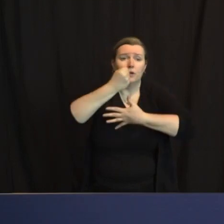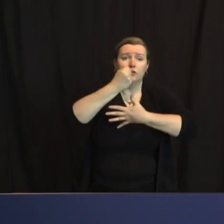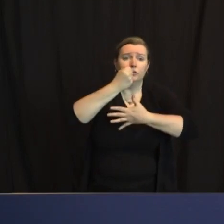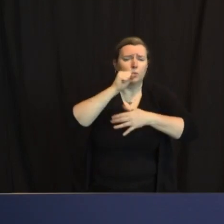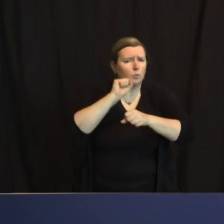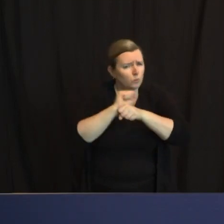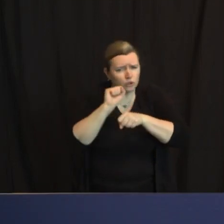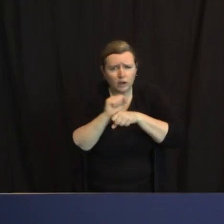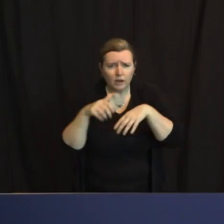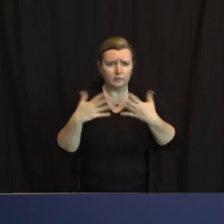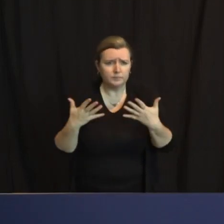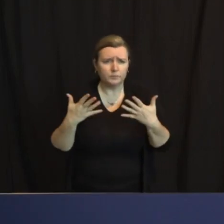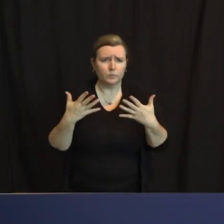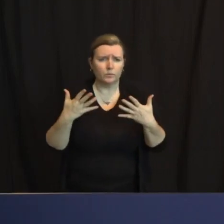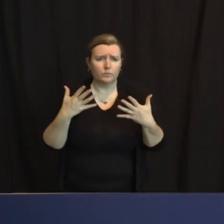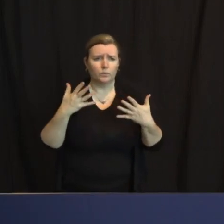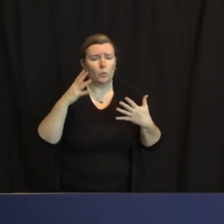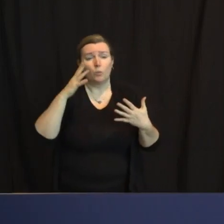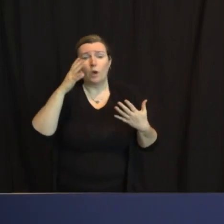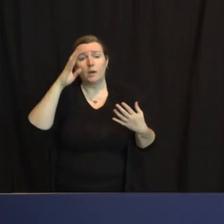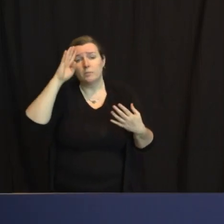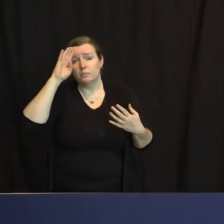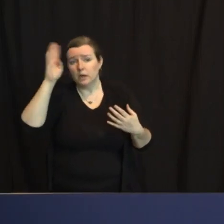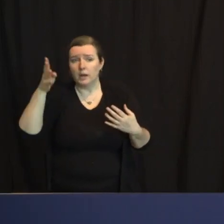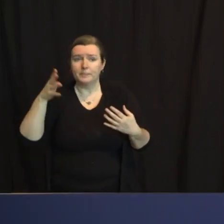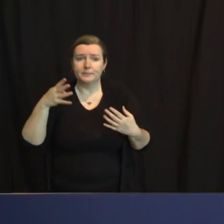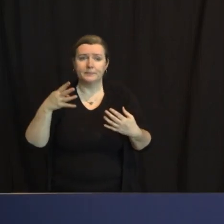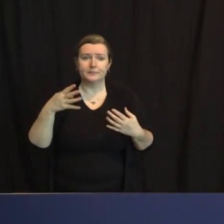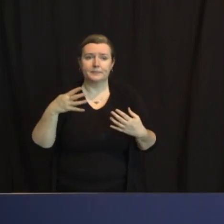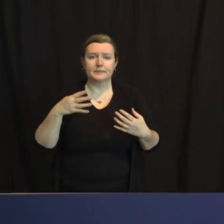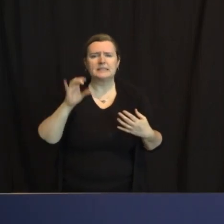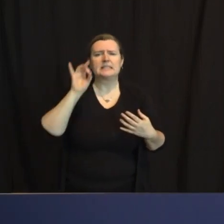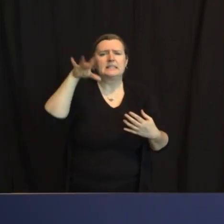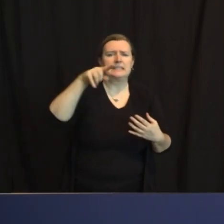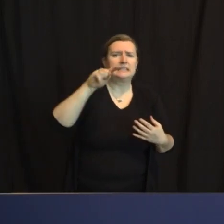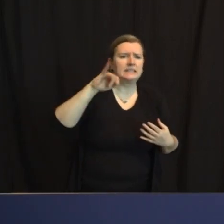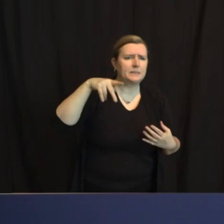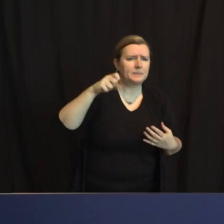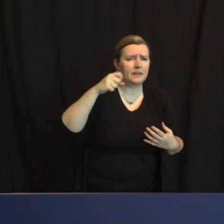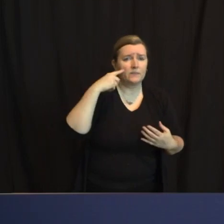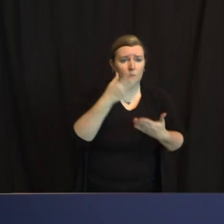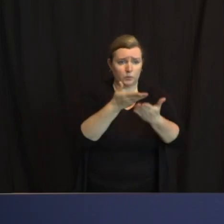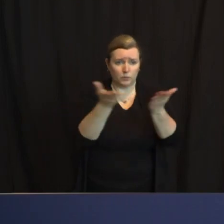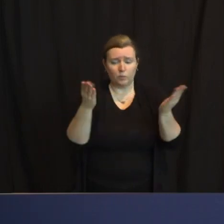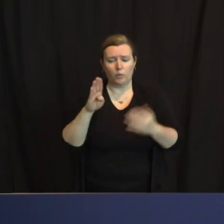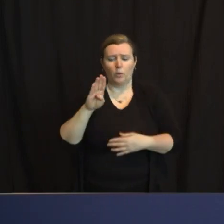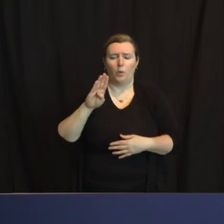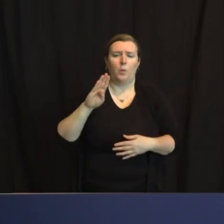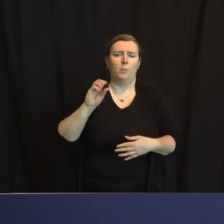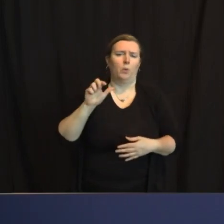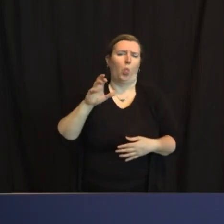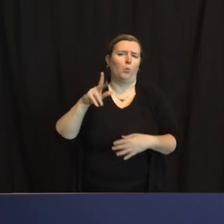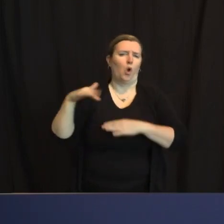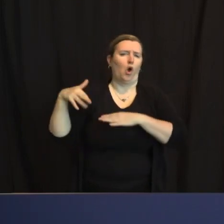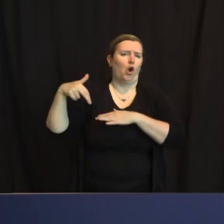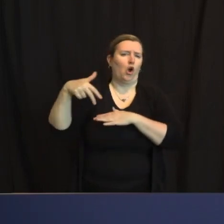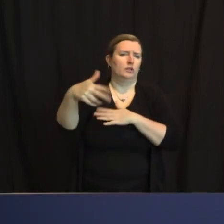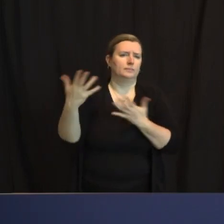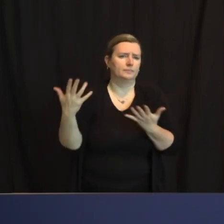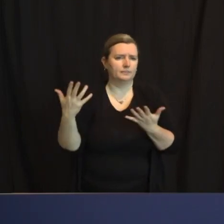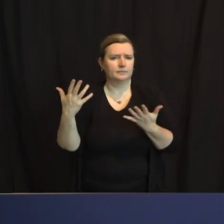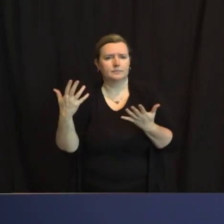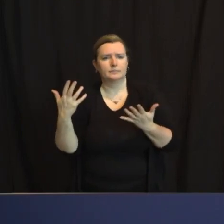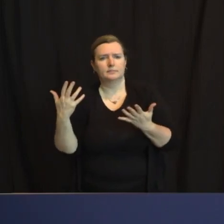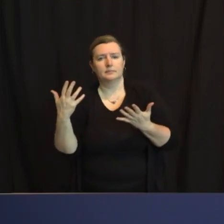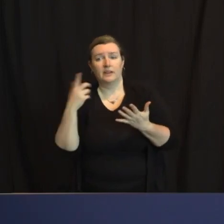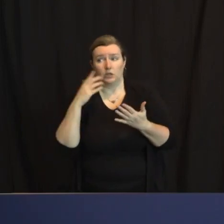is guidance, very clear guidance on beaches and boardwalks, given that Memorial Day is coming up in a couple of weeks. So I don't know